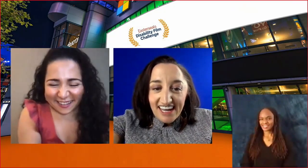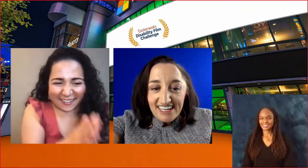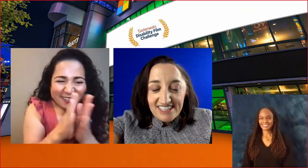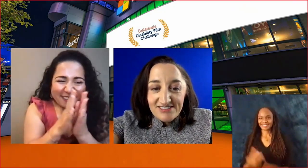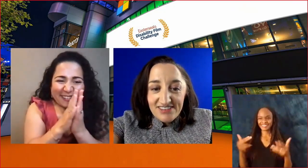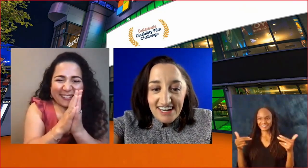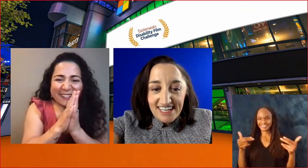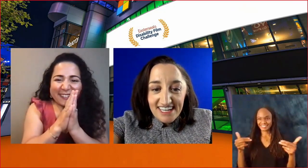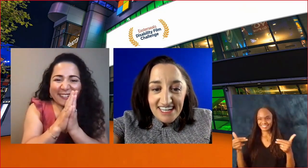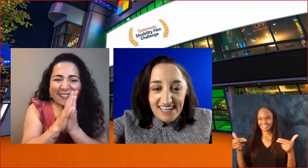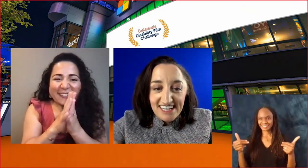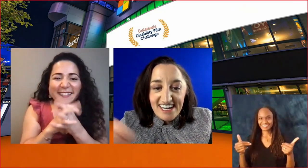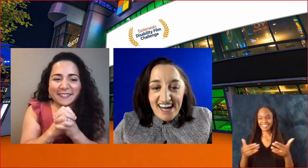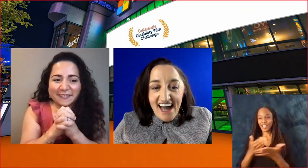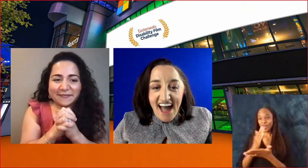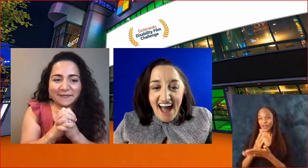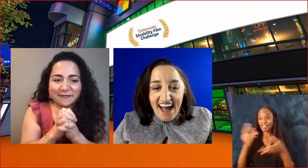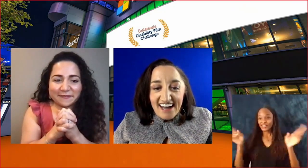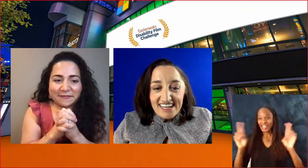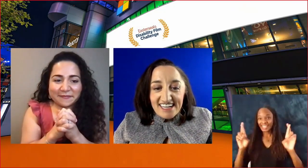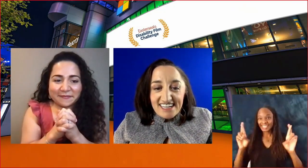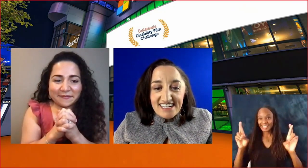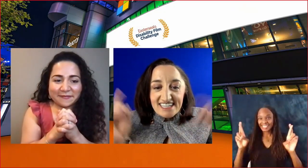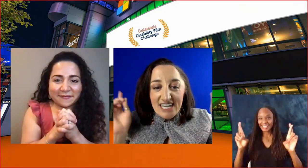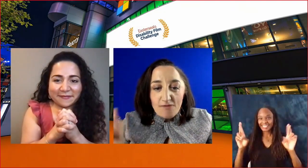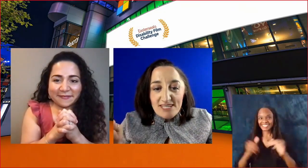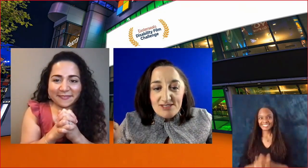All right, ready?